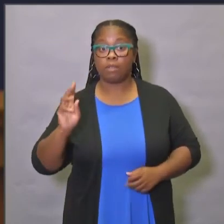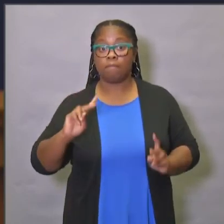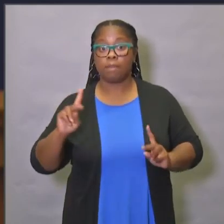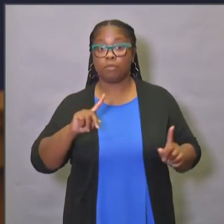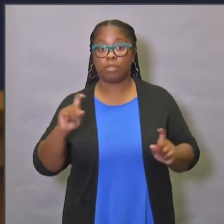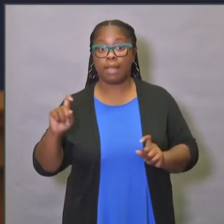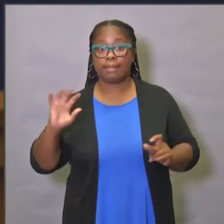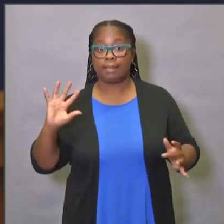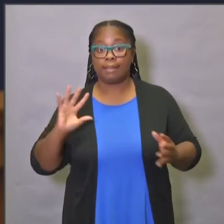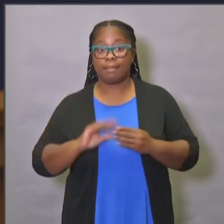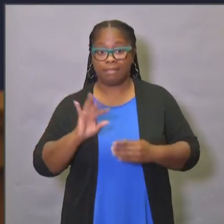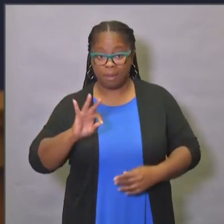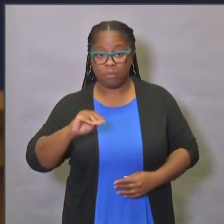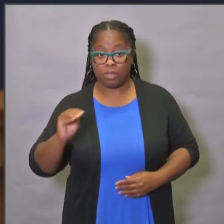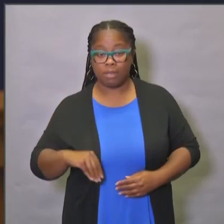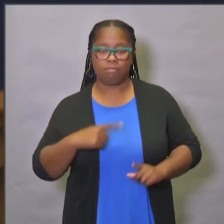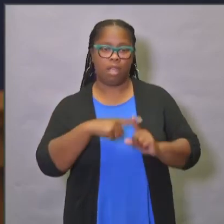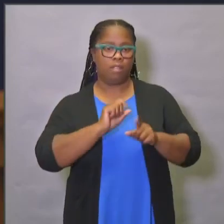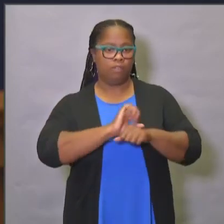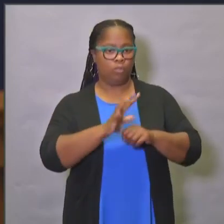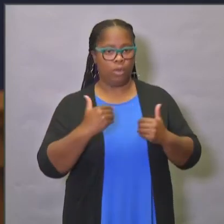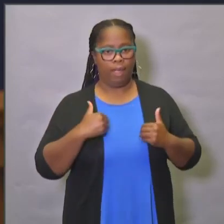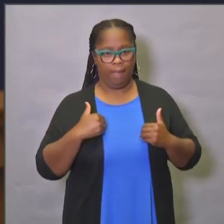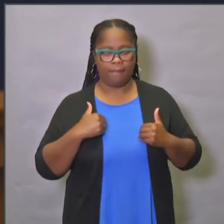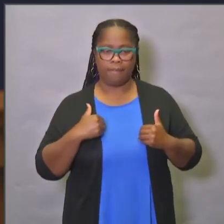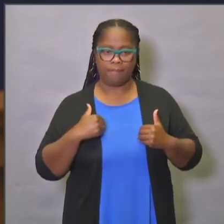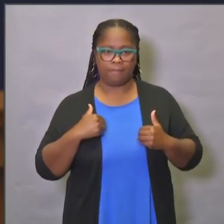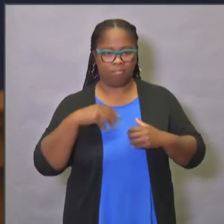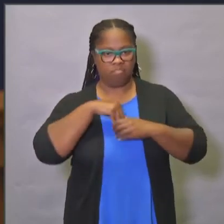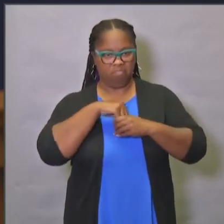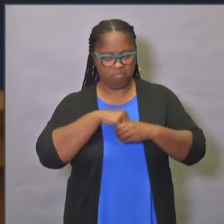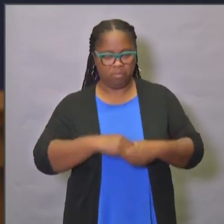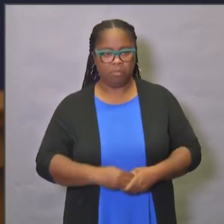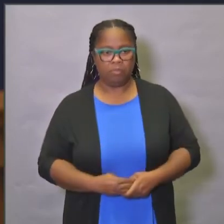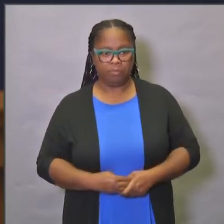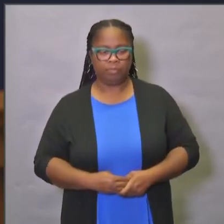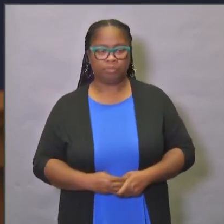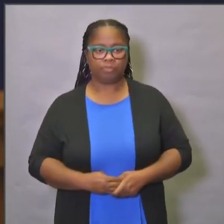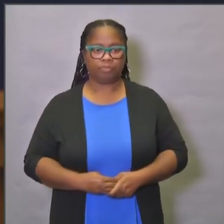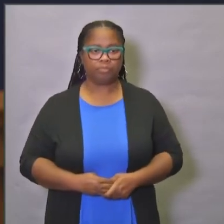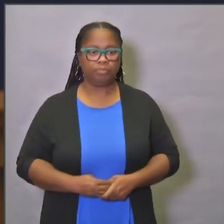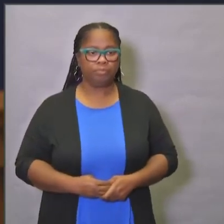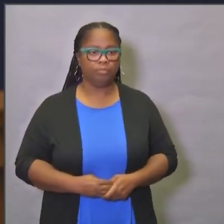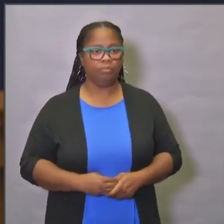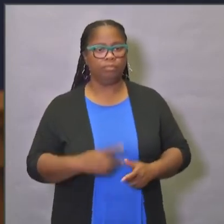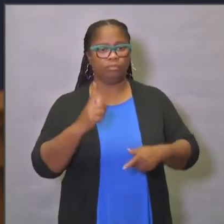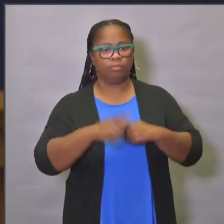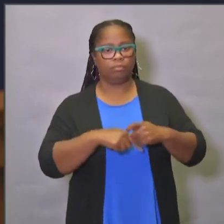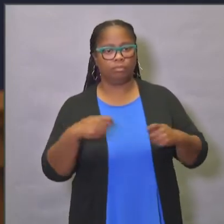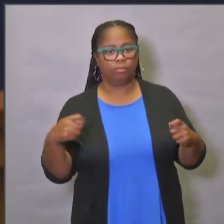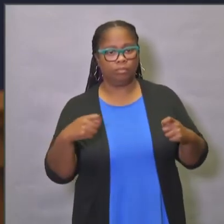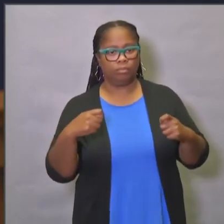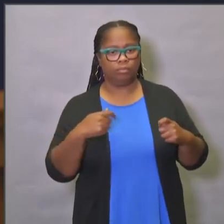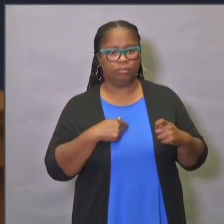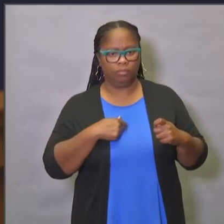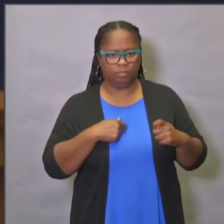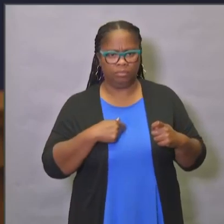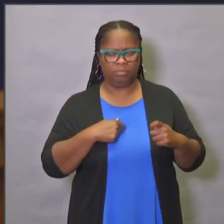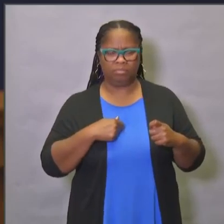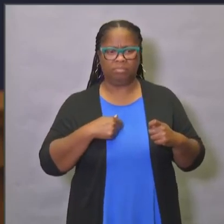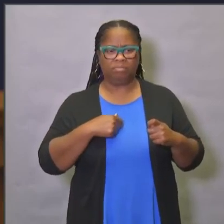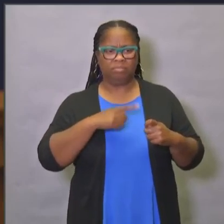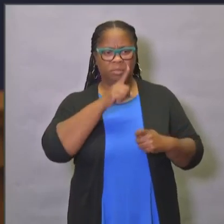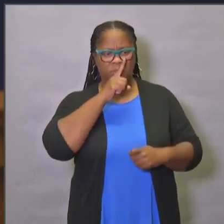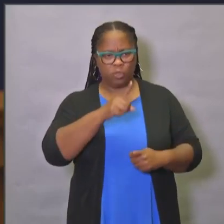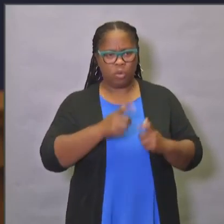tested were positive, cumulatively from the beginning. In closing, I am sure that most of us